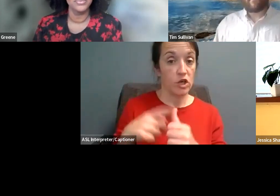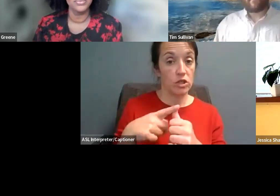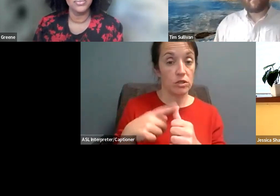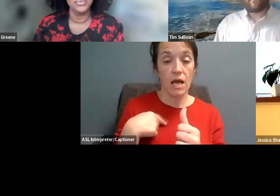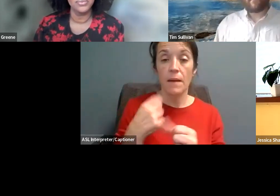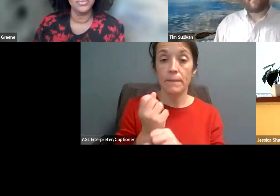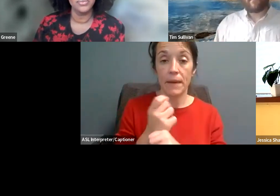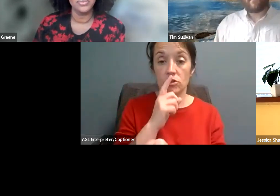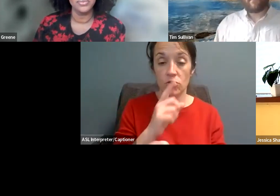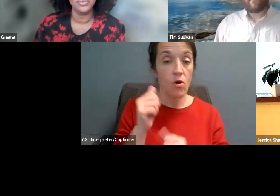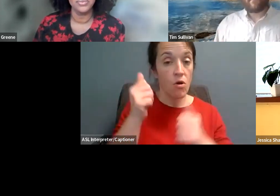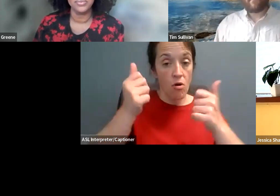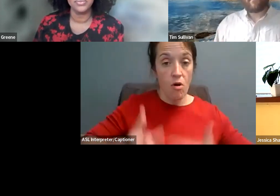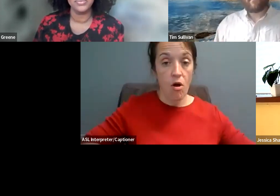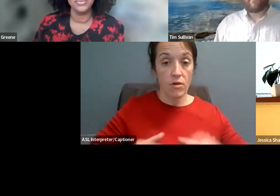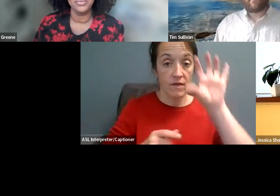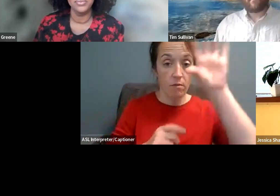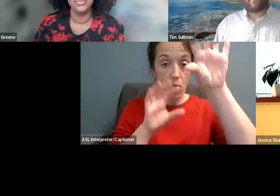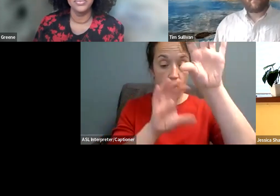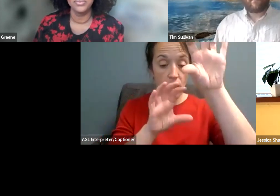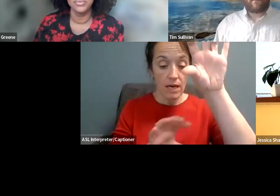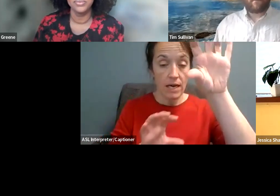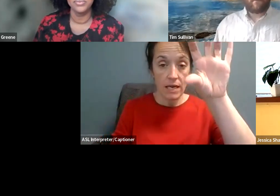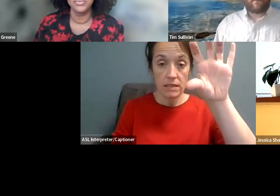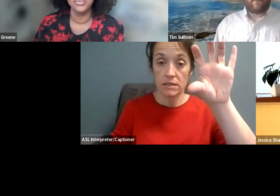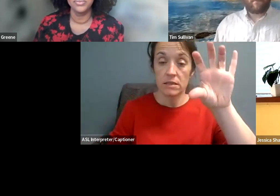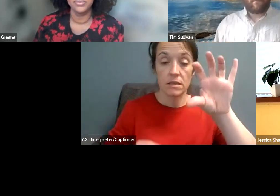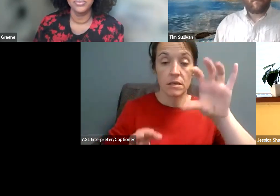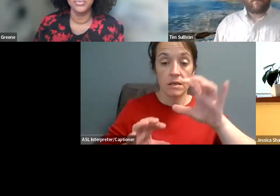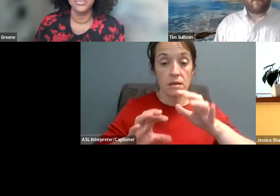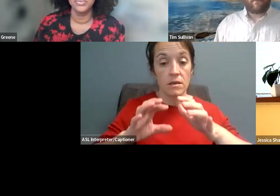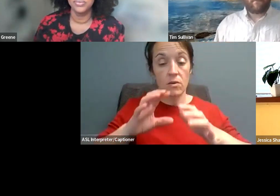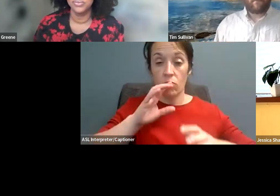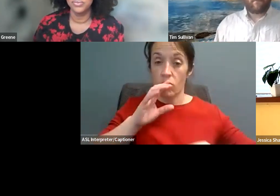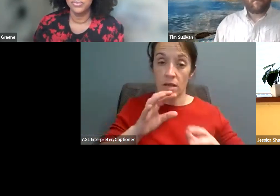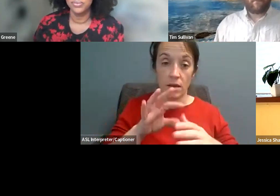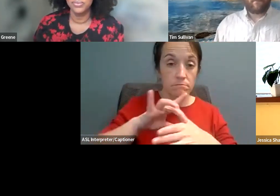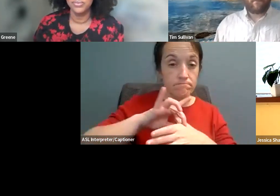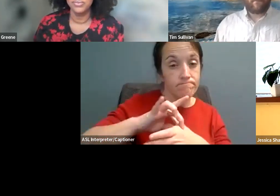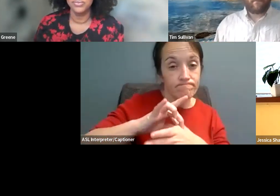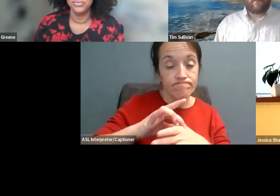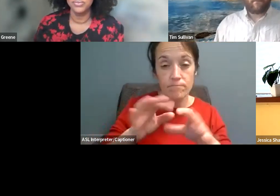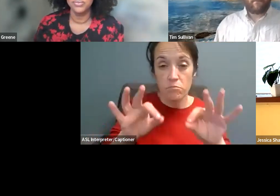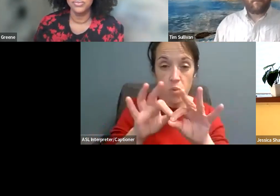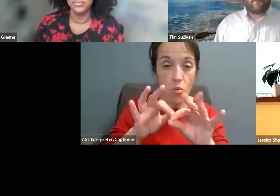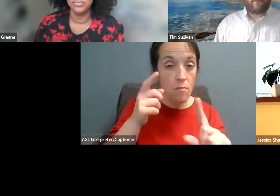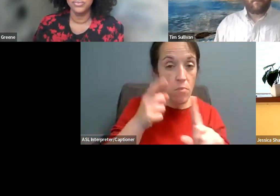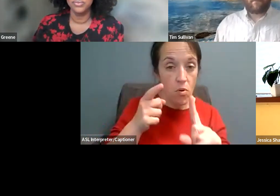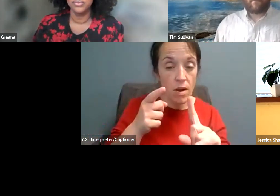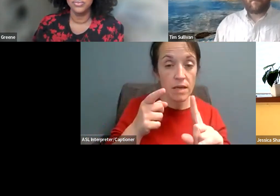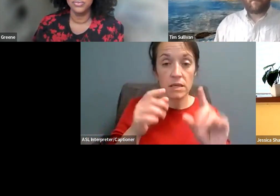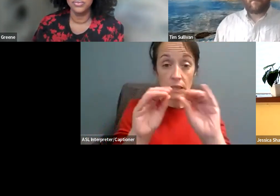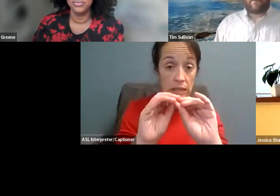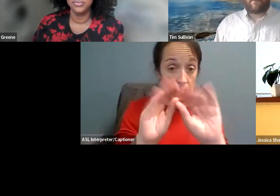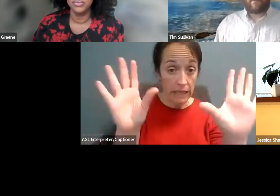are really clearly answered. So did the executive summary have an overview of planned activities